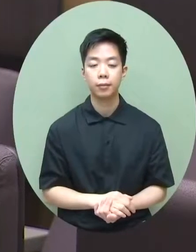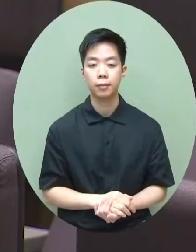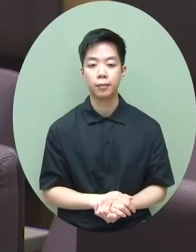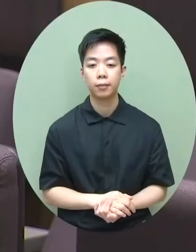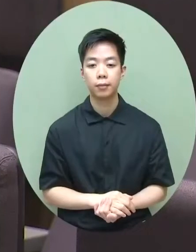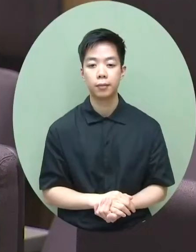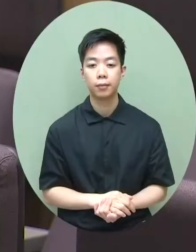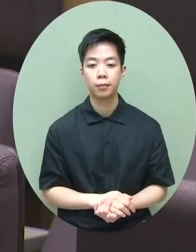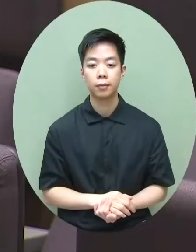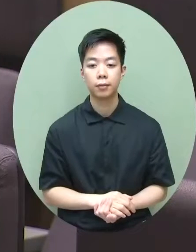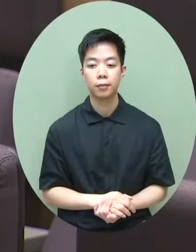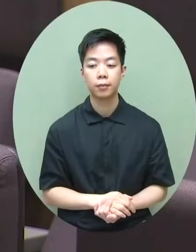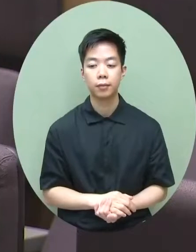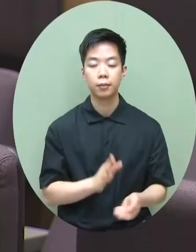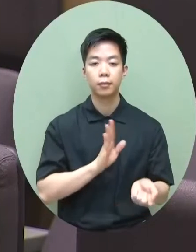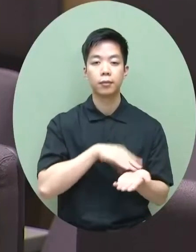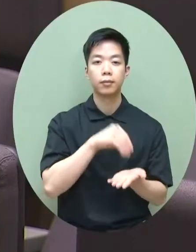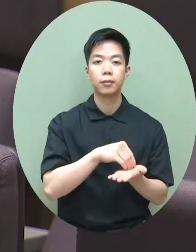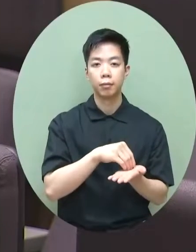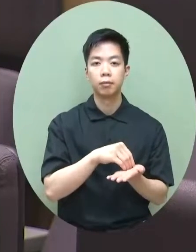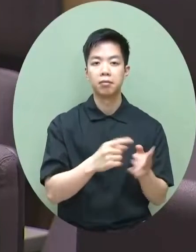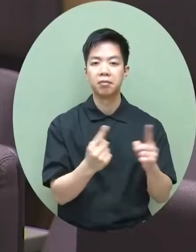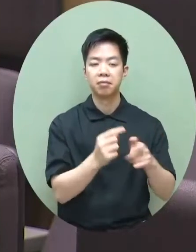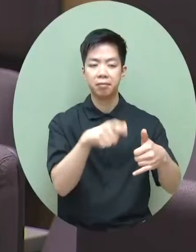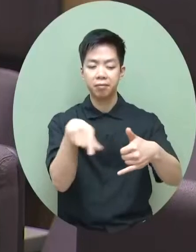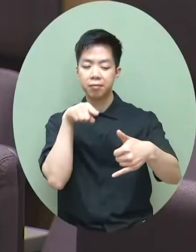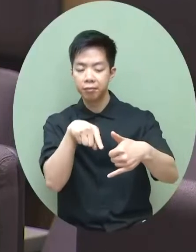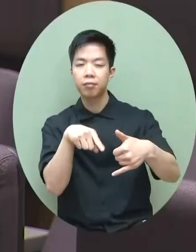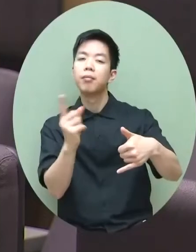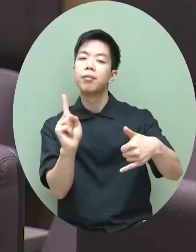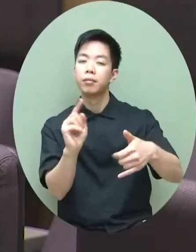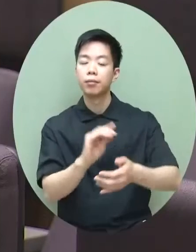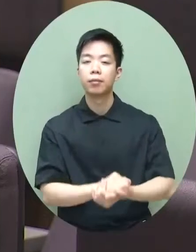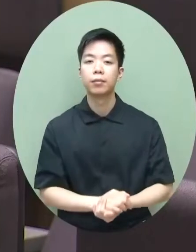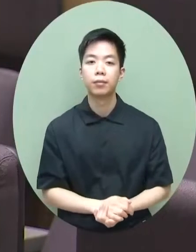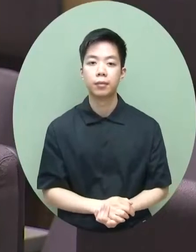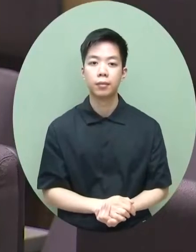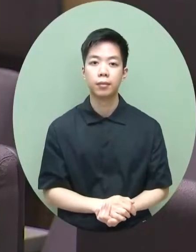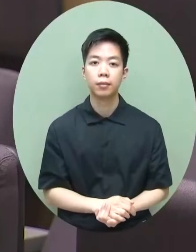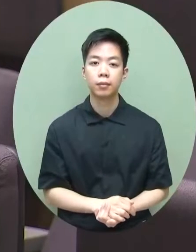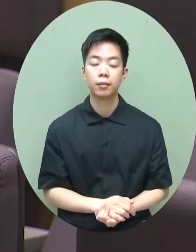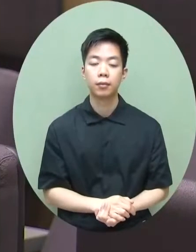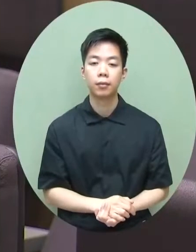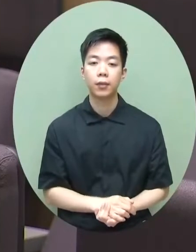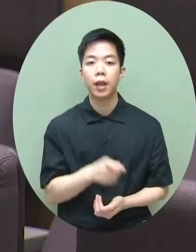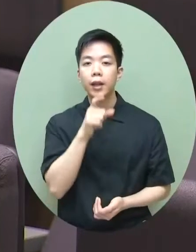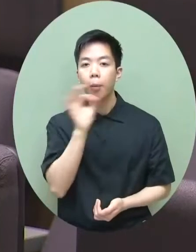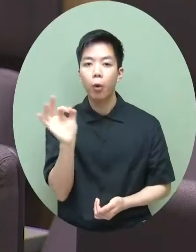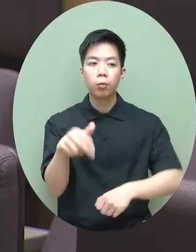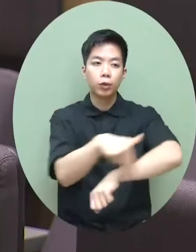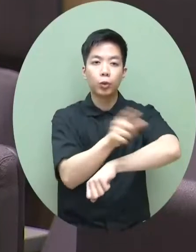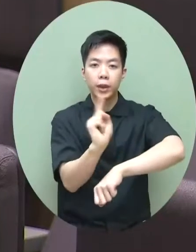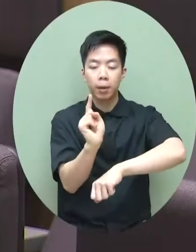measures can be used to control the pandemic so that the number of infection could drop further? Another question is, there was a doctor